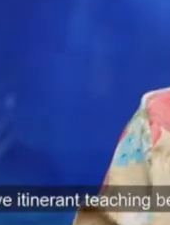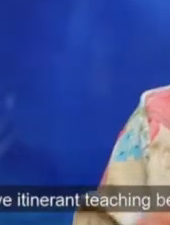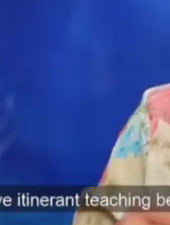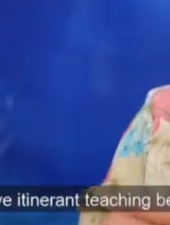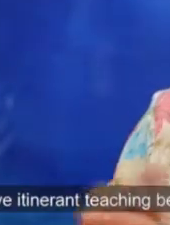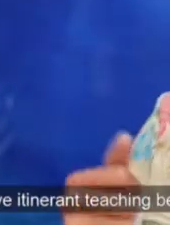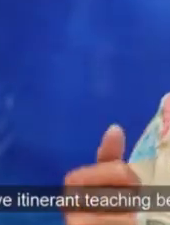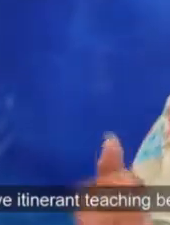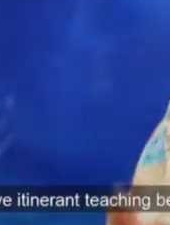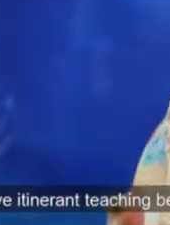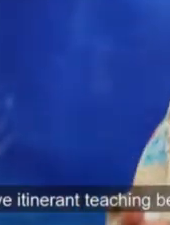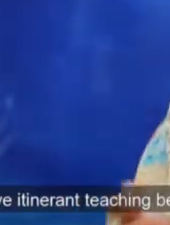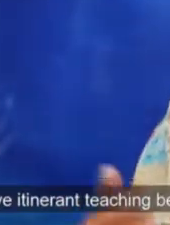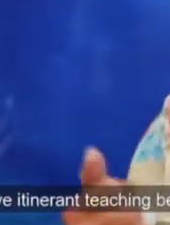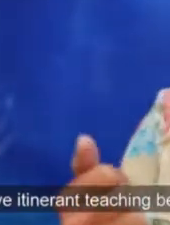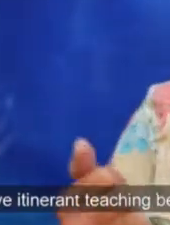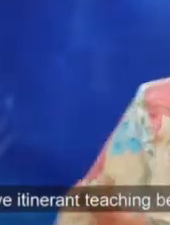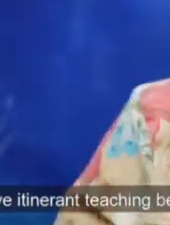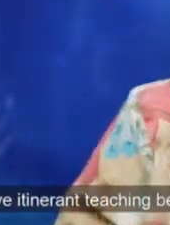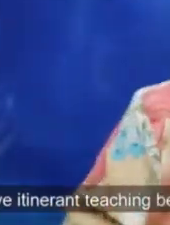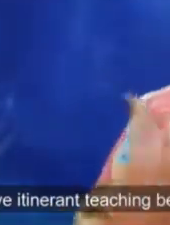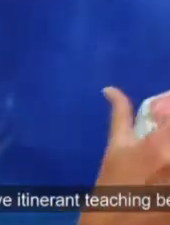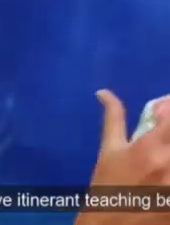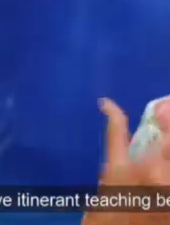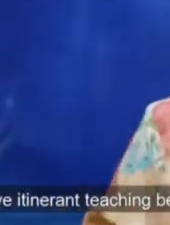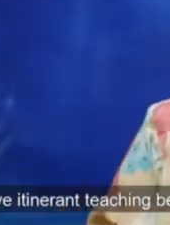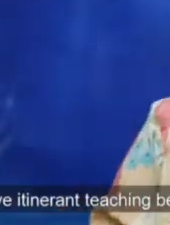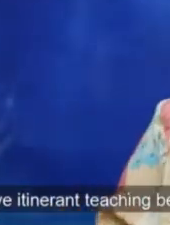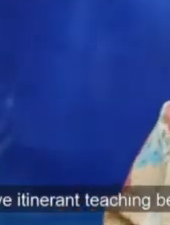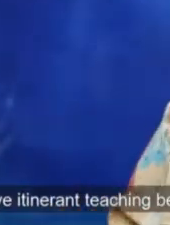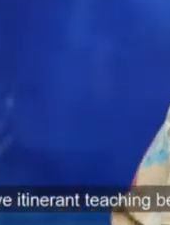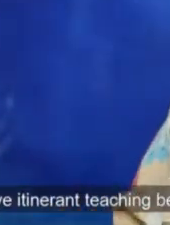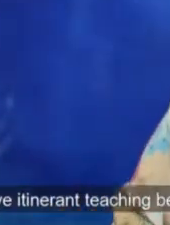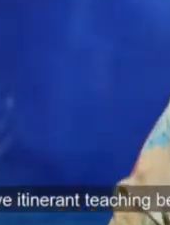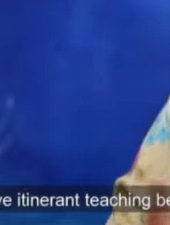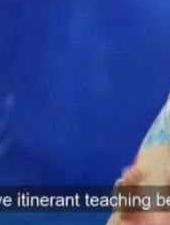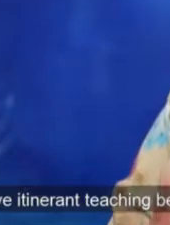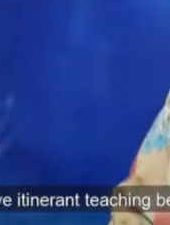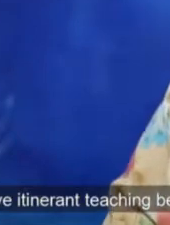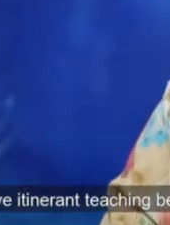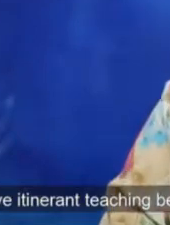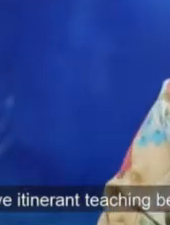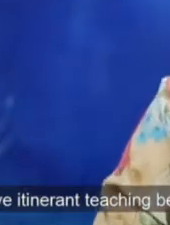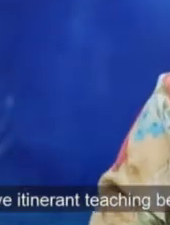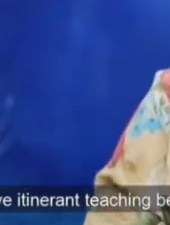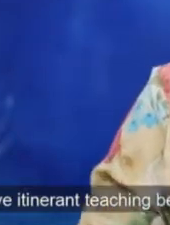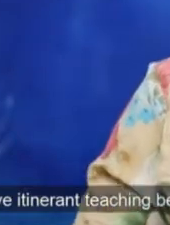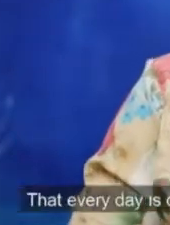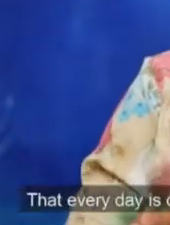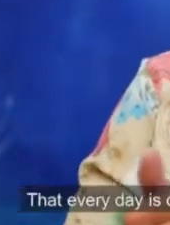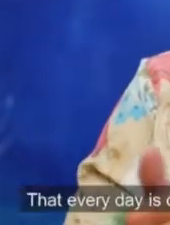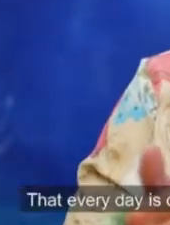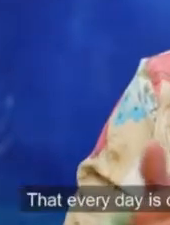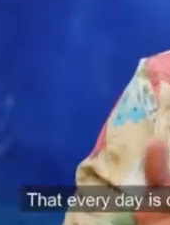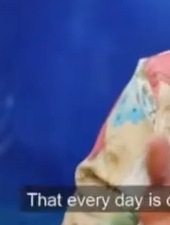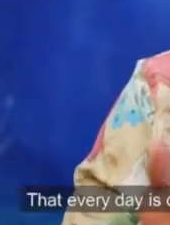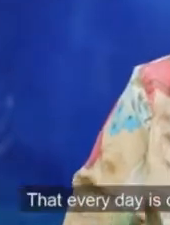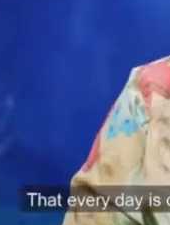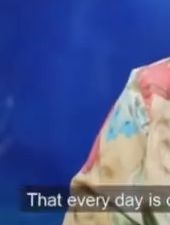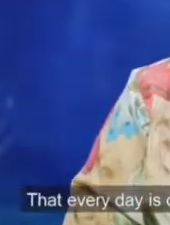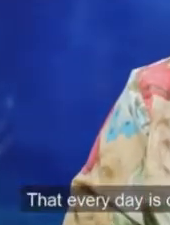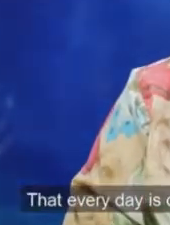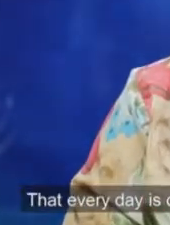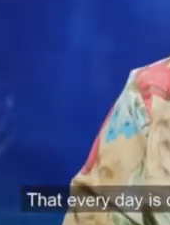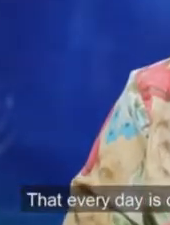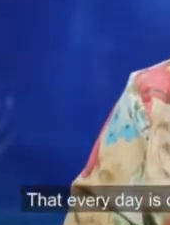teaching because it's change, it's challenge, it's everything combined into one. That